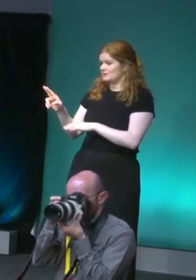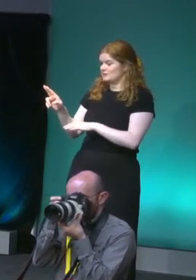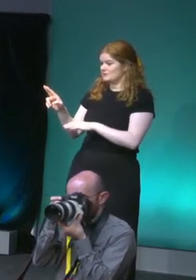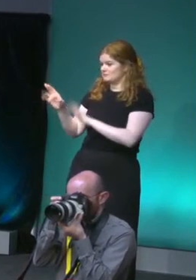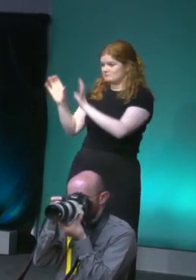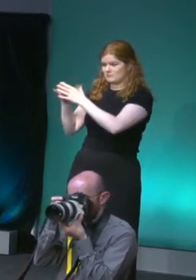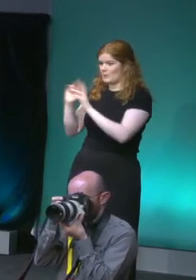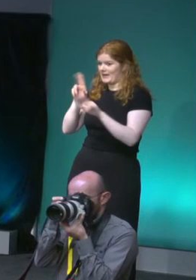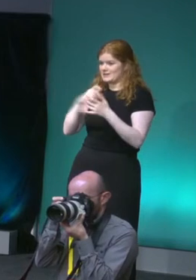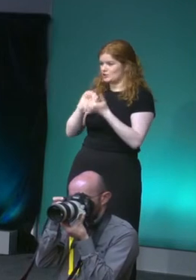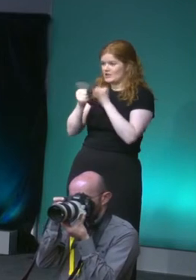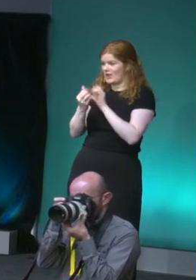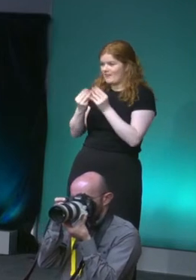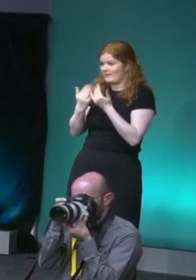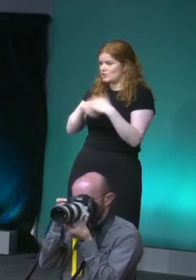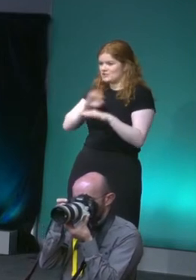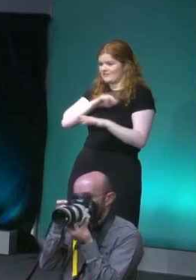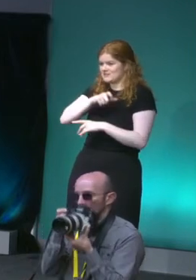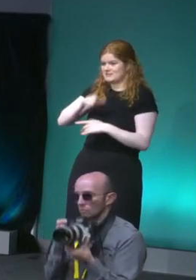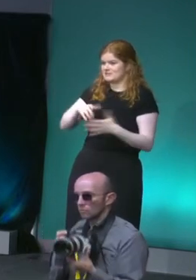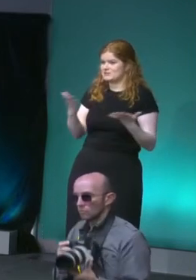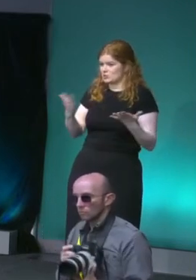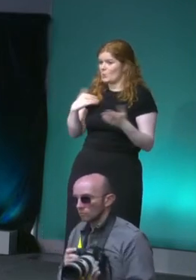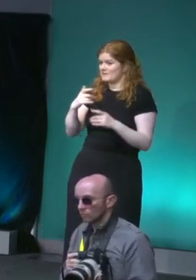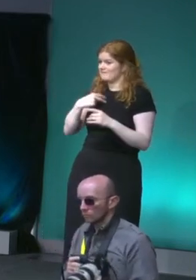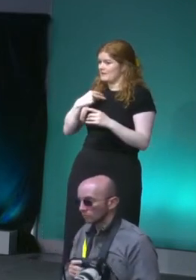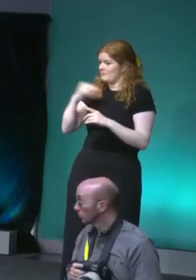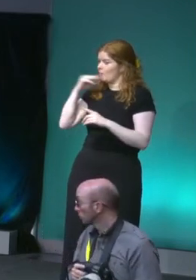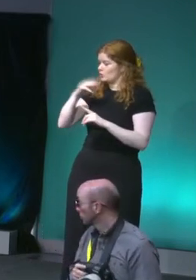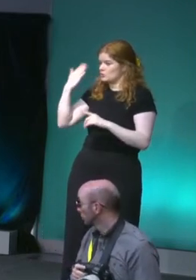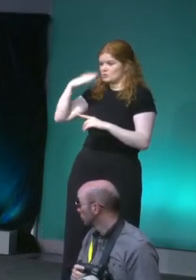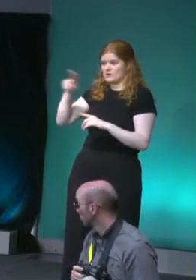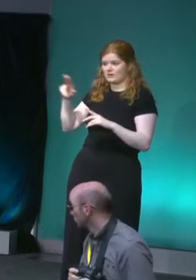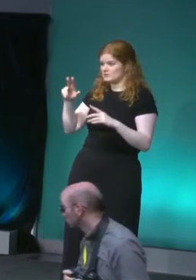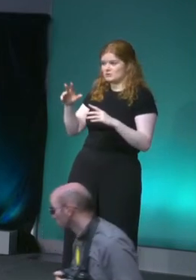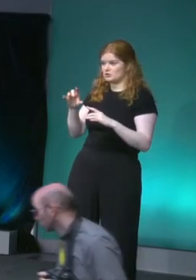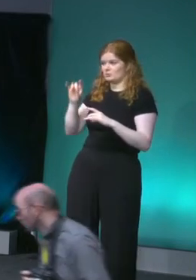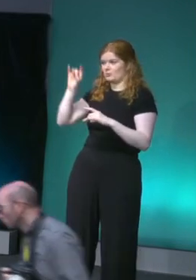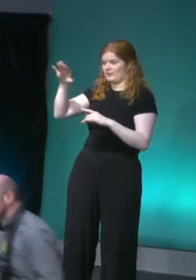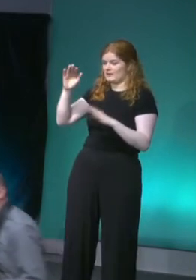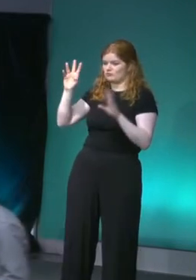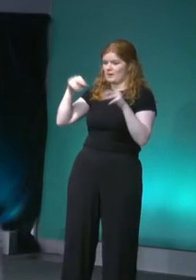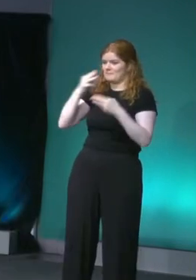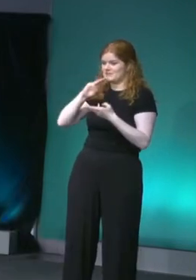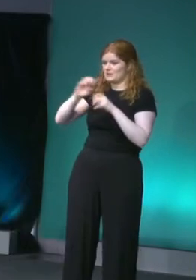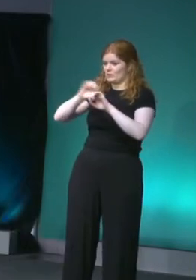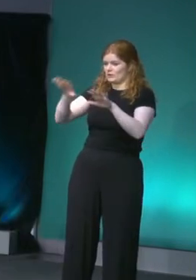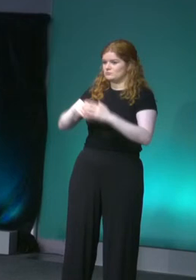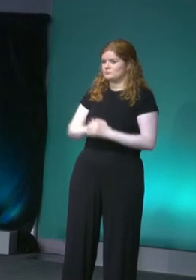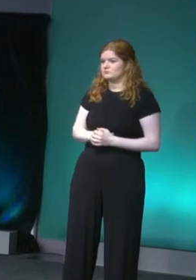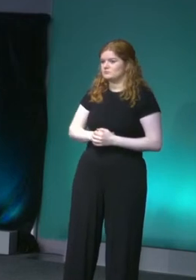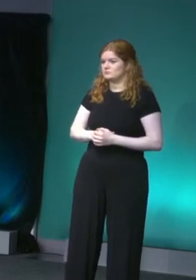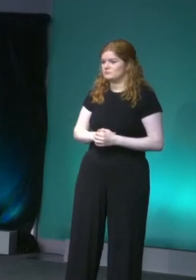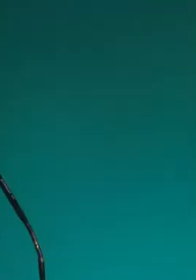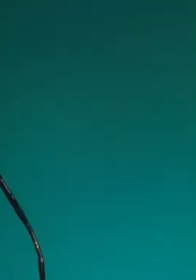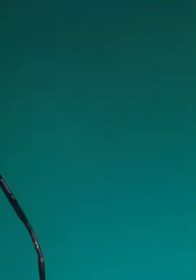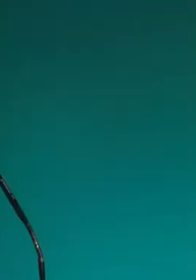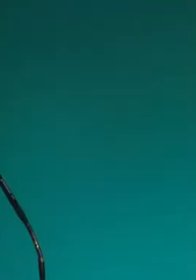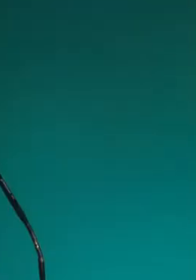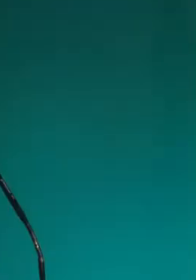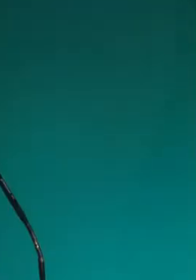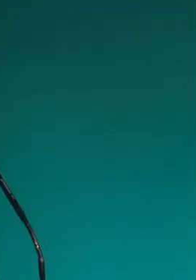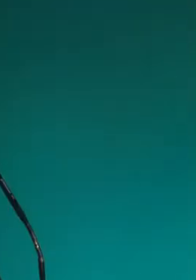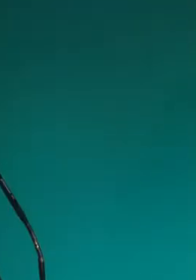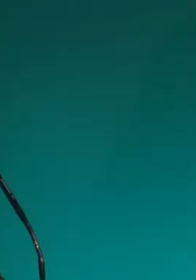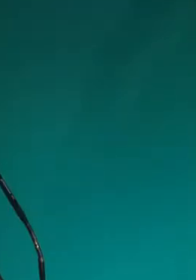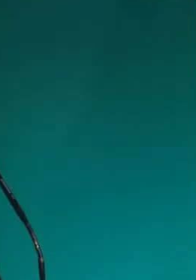we can't change anything as Citizens so it's not that infrared message out well I suppose the teacher will know